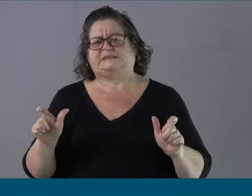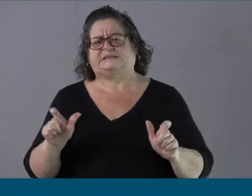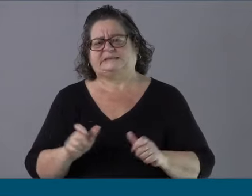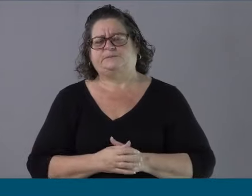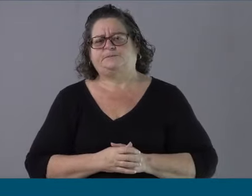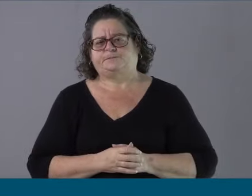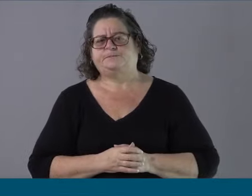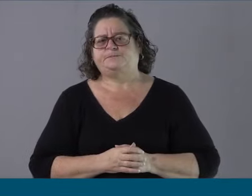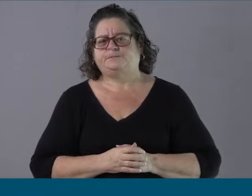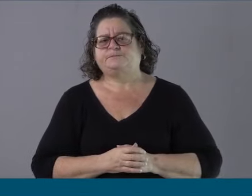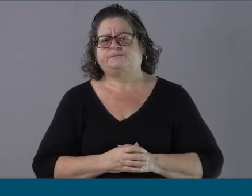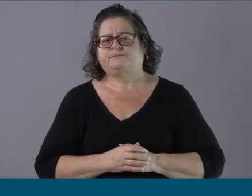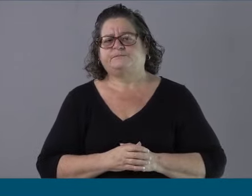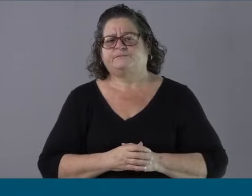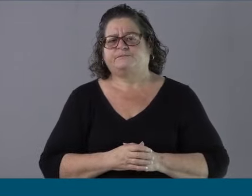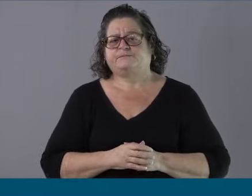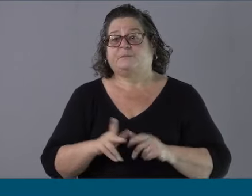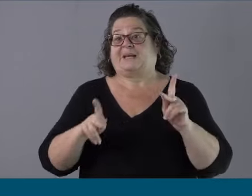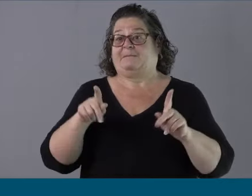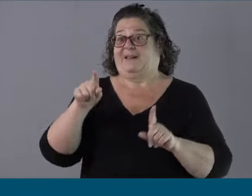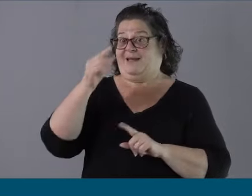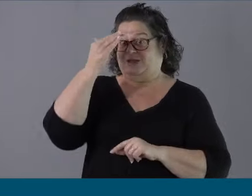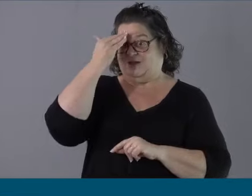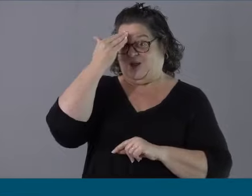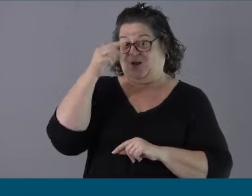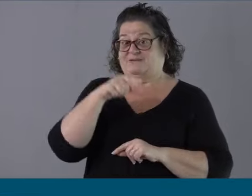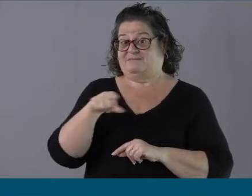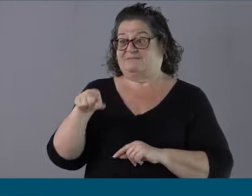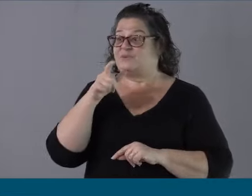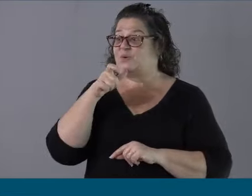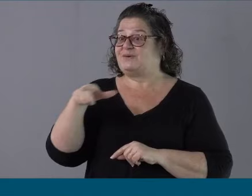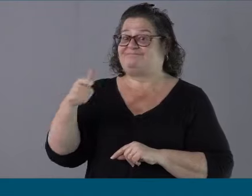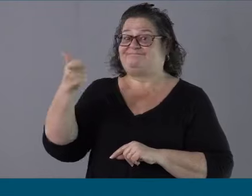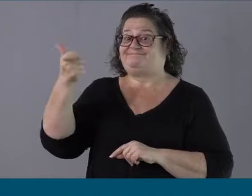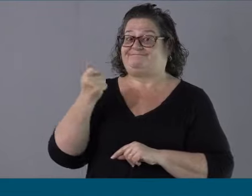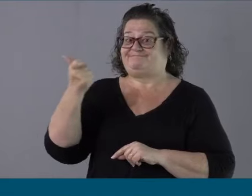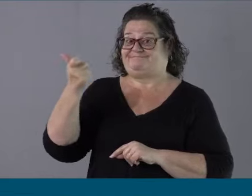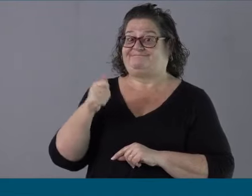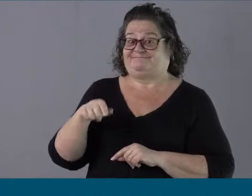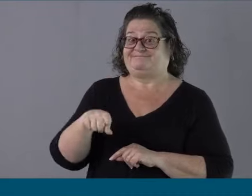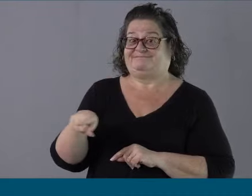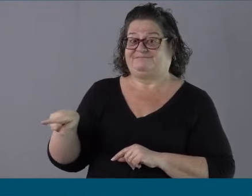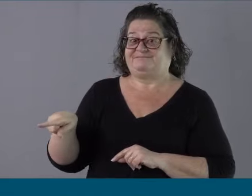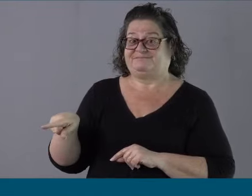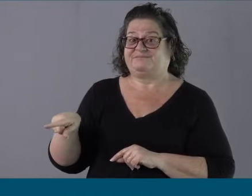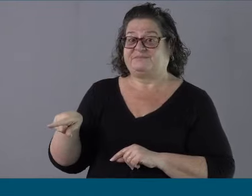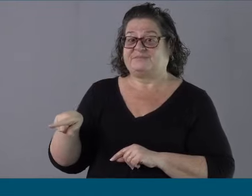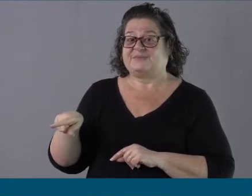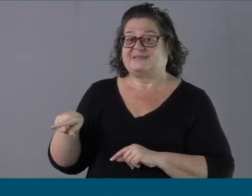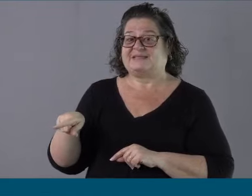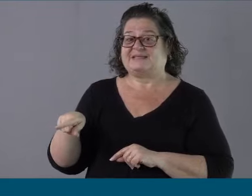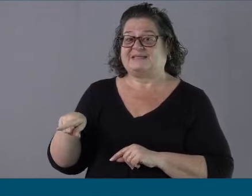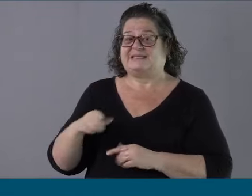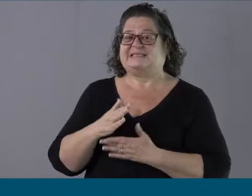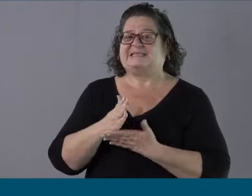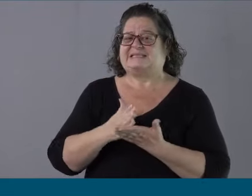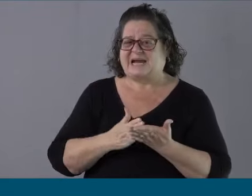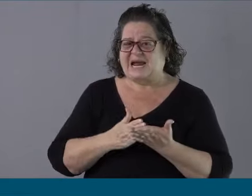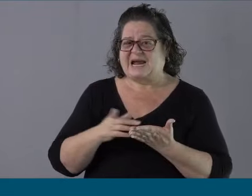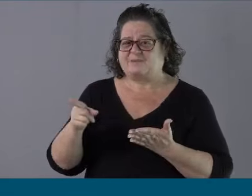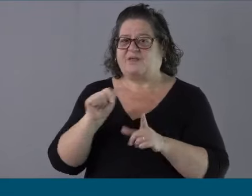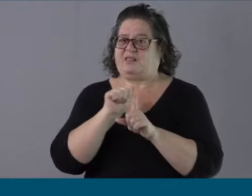be aware that are receiving these benefits, that we are experiencing fraud attempts. They've been witnessed in other